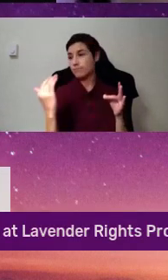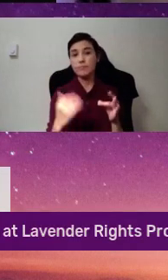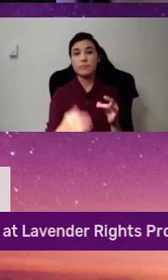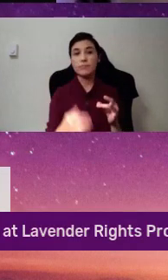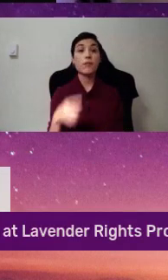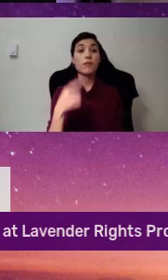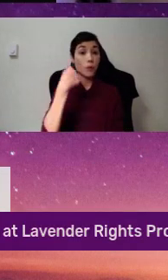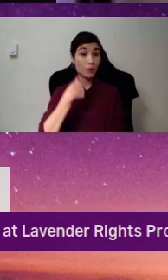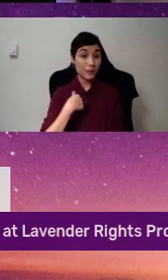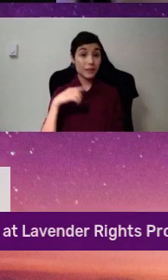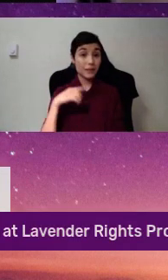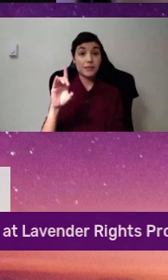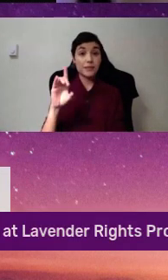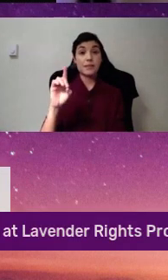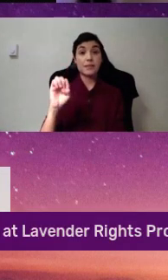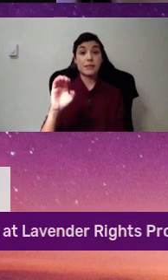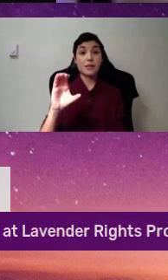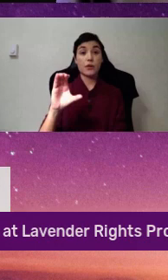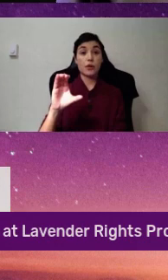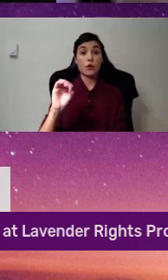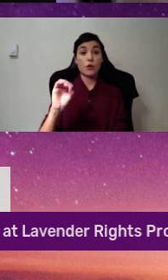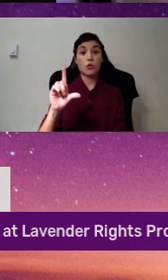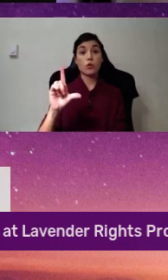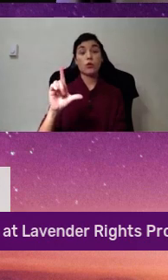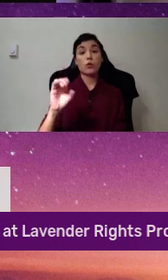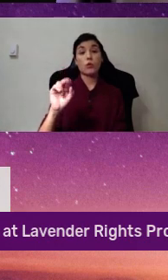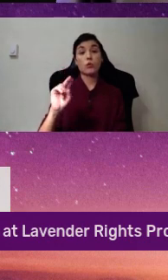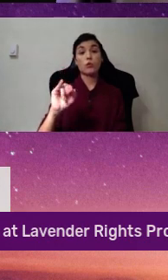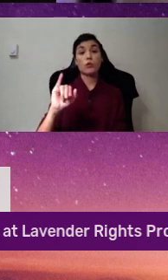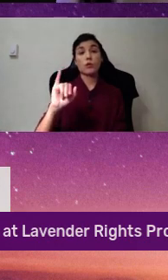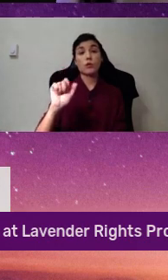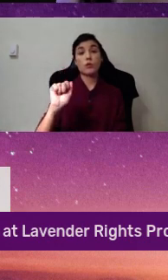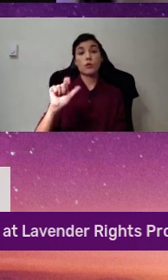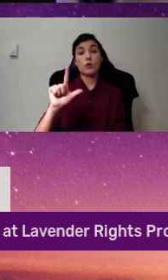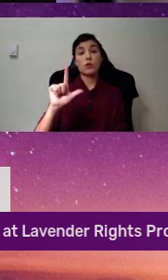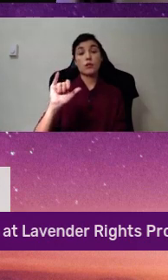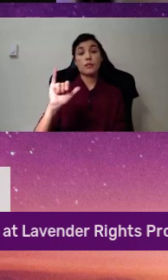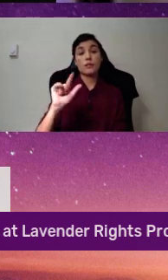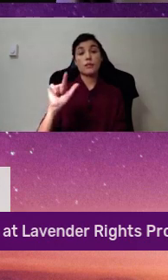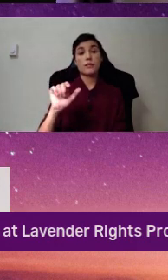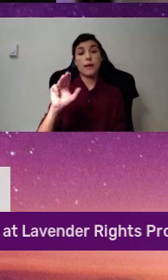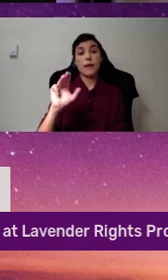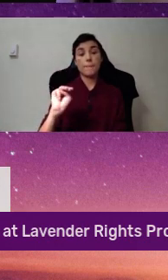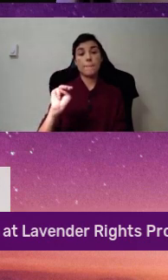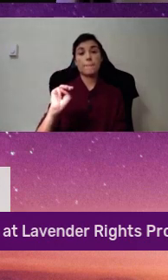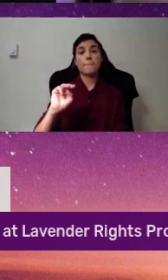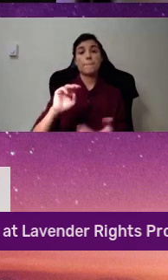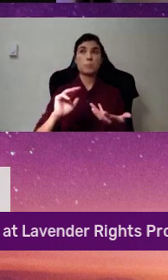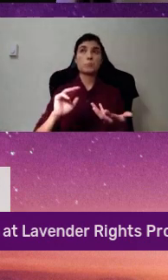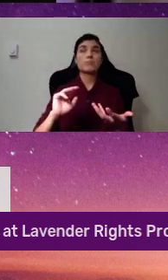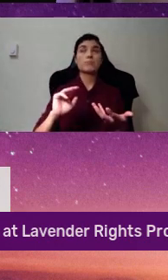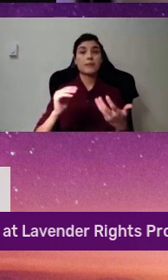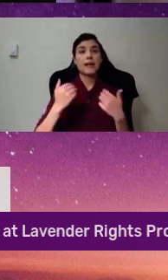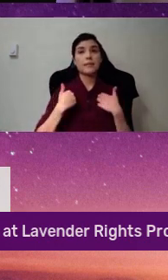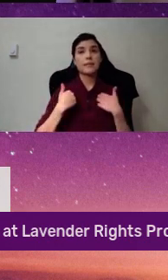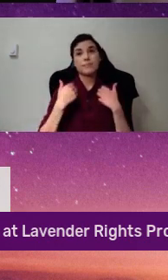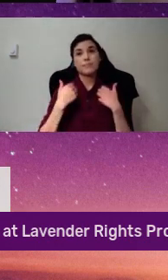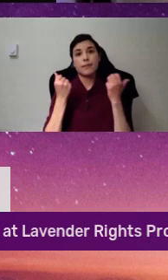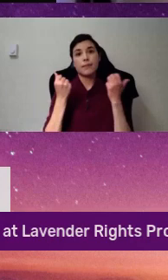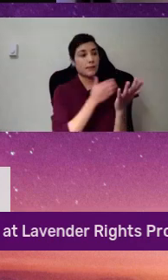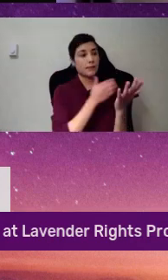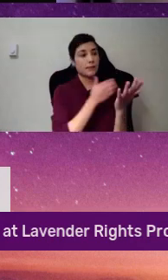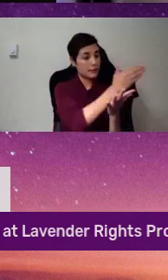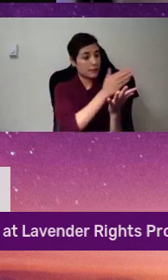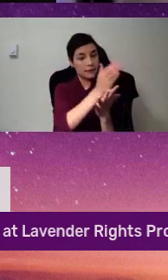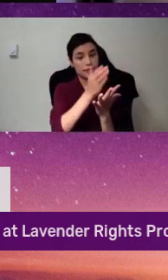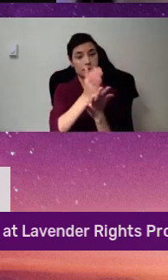decolonialism definitely means it's also like a multi-pronged like subject. I know, for